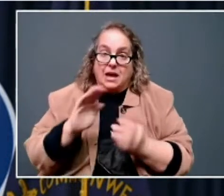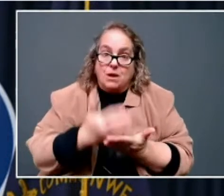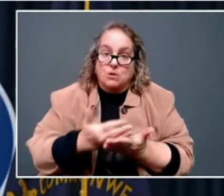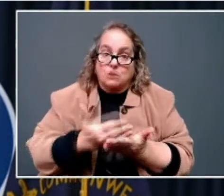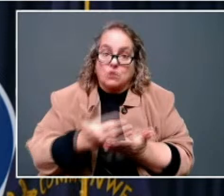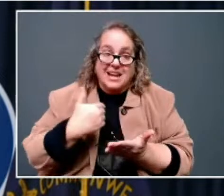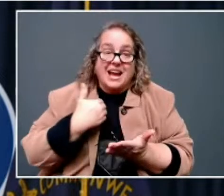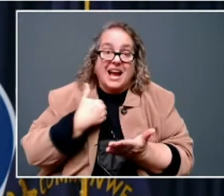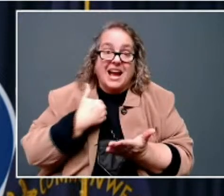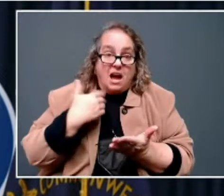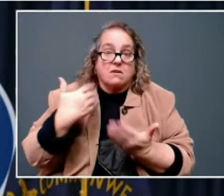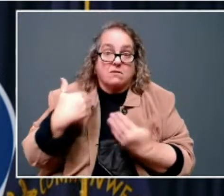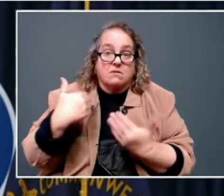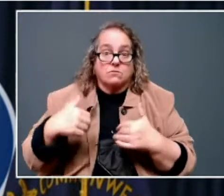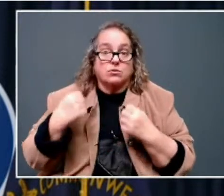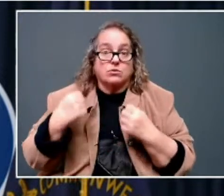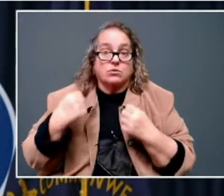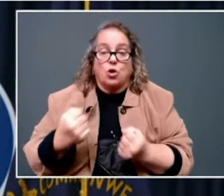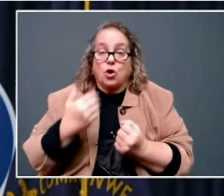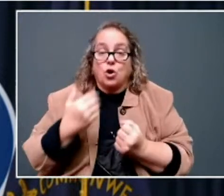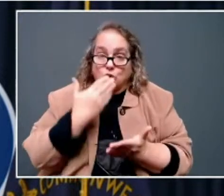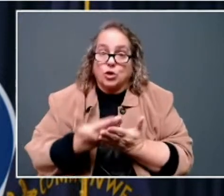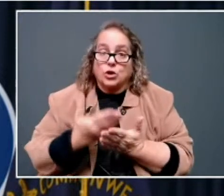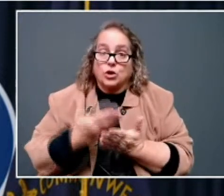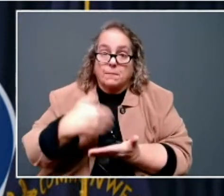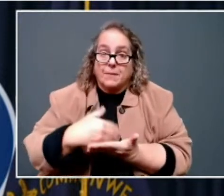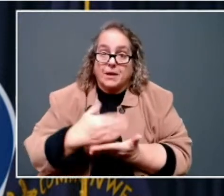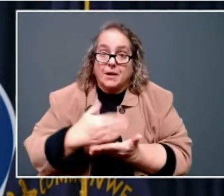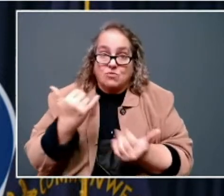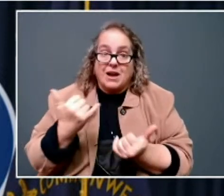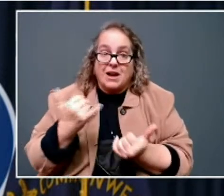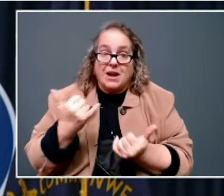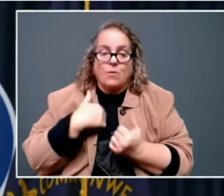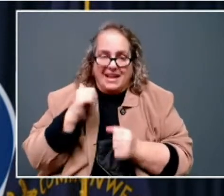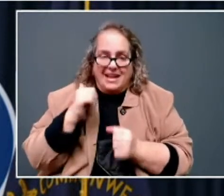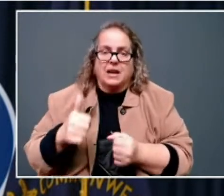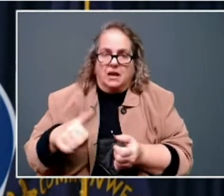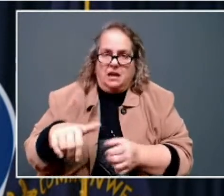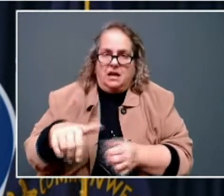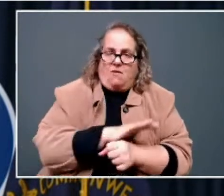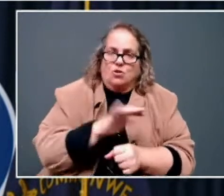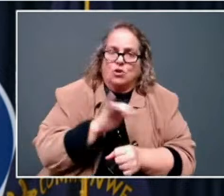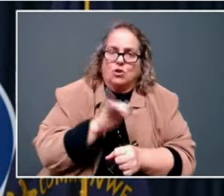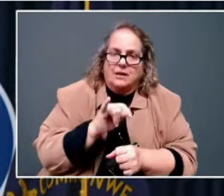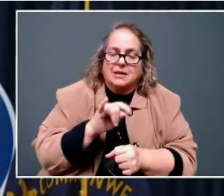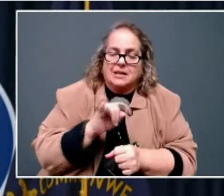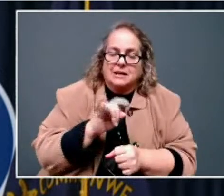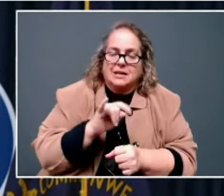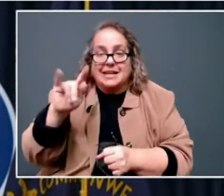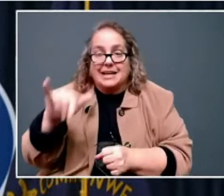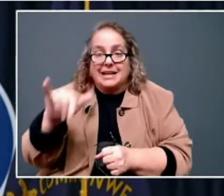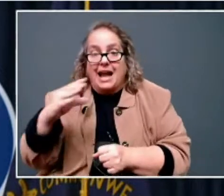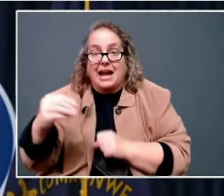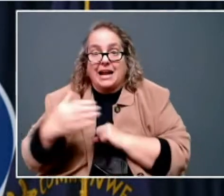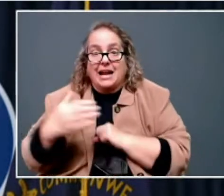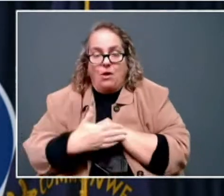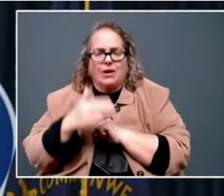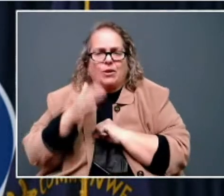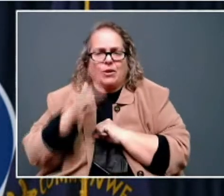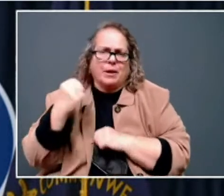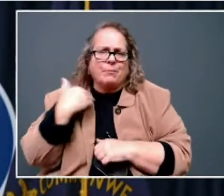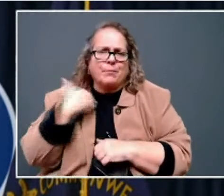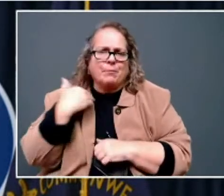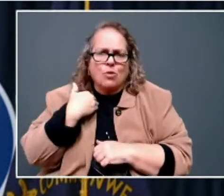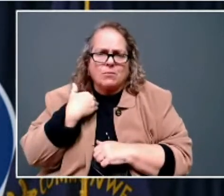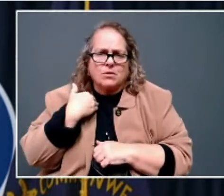now. We can cover that. It would bankrupt the cities and the counties. A direct authorization to use